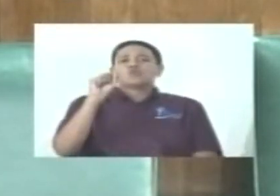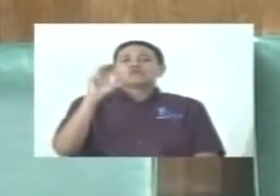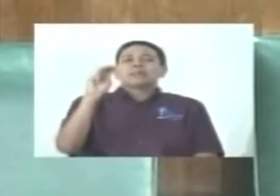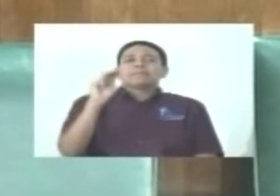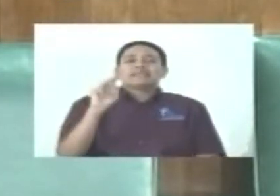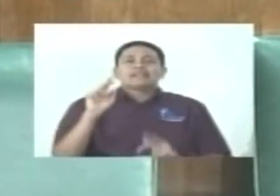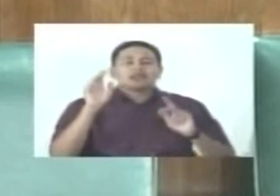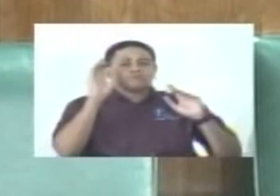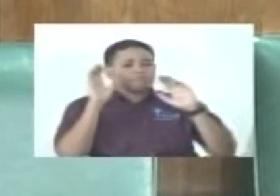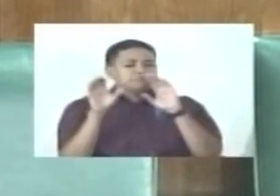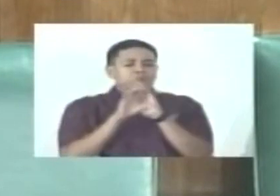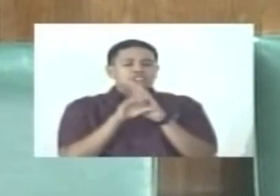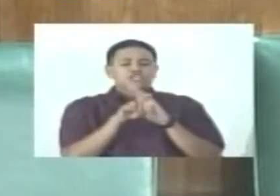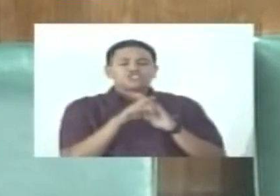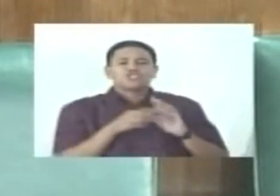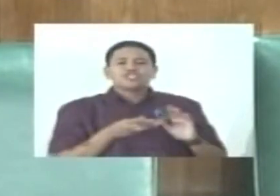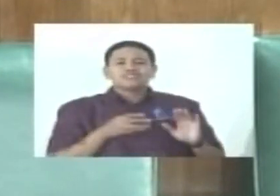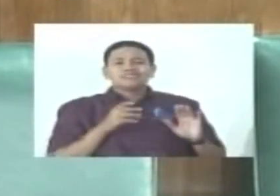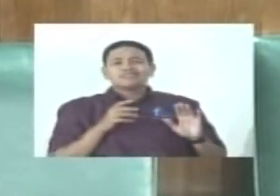are pictures of